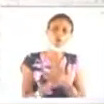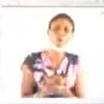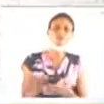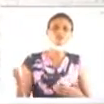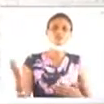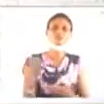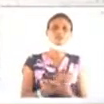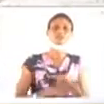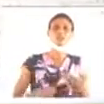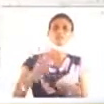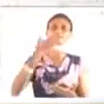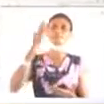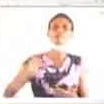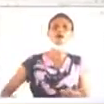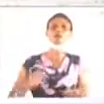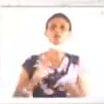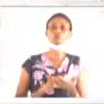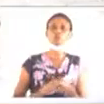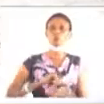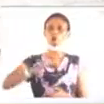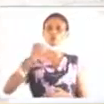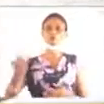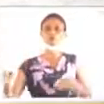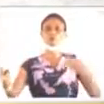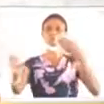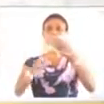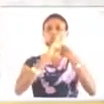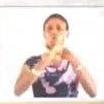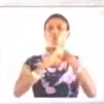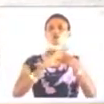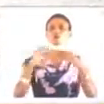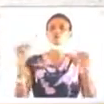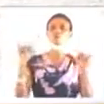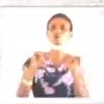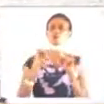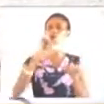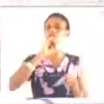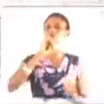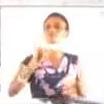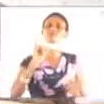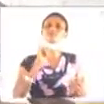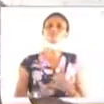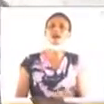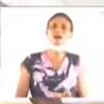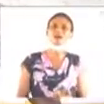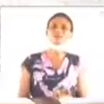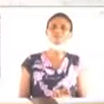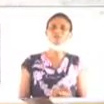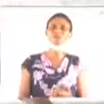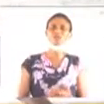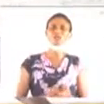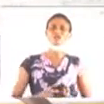in our society. So therefore, moral instructions, religious principles should be taught.